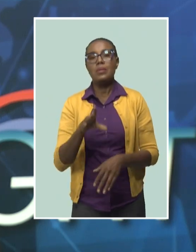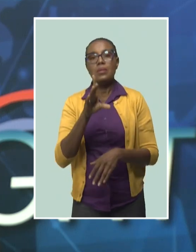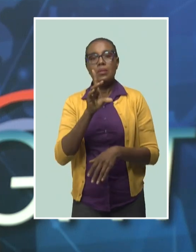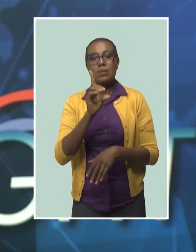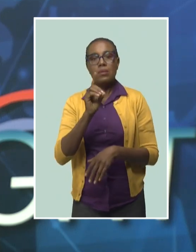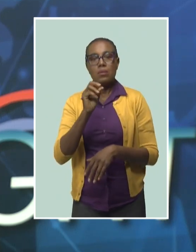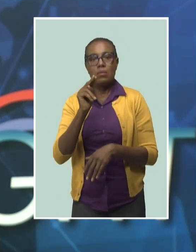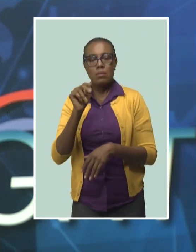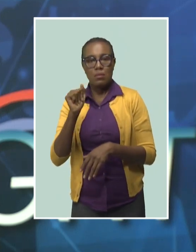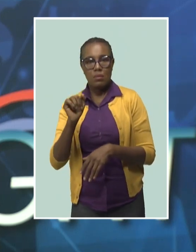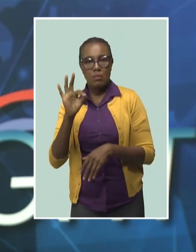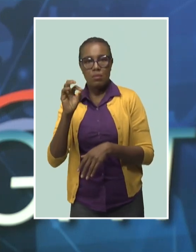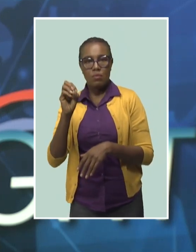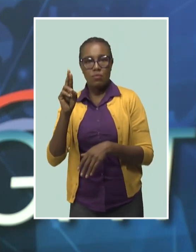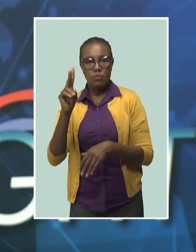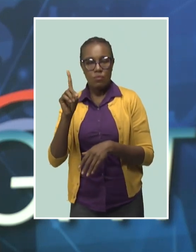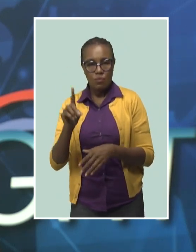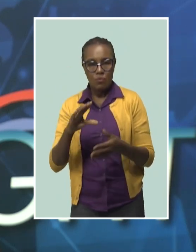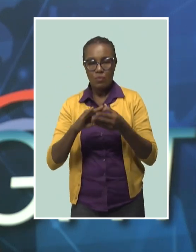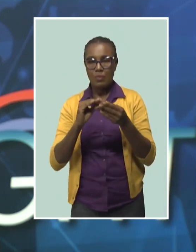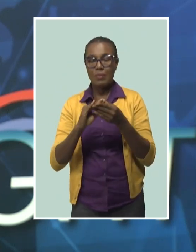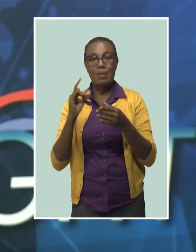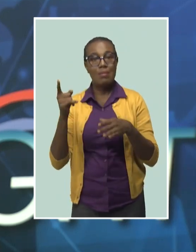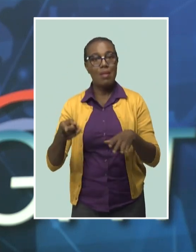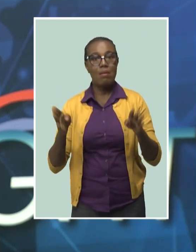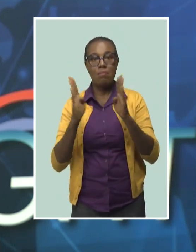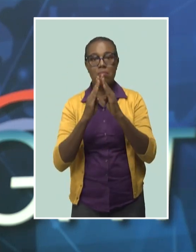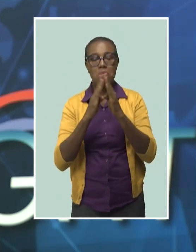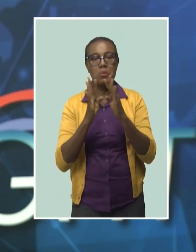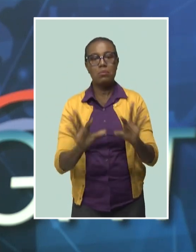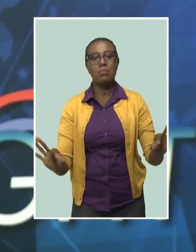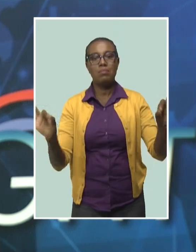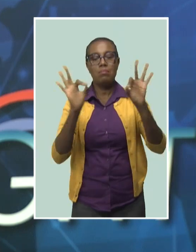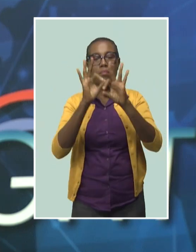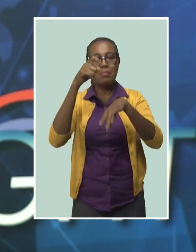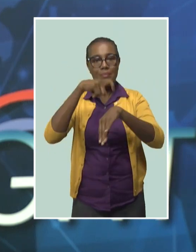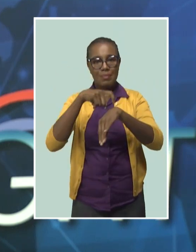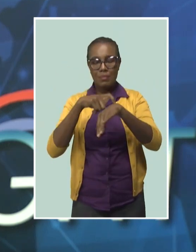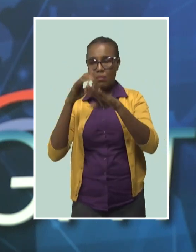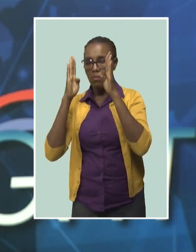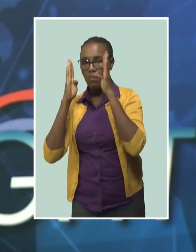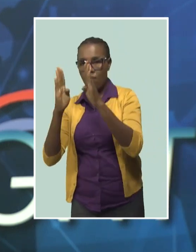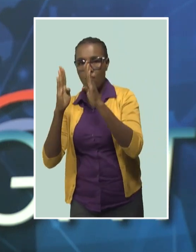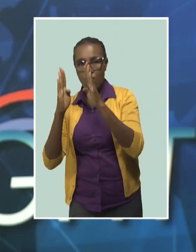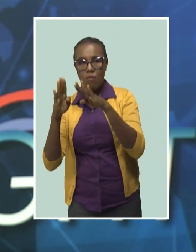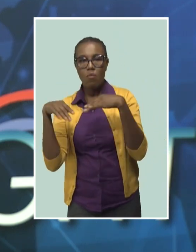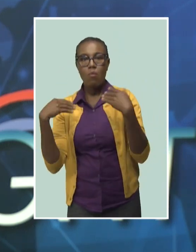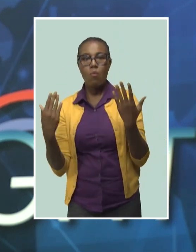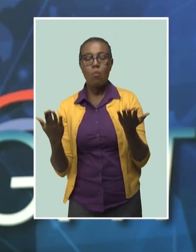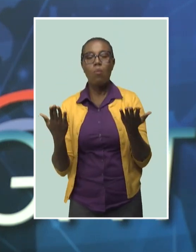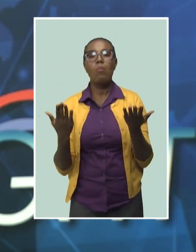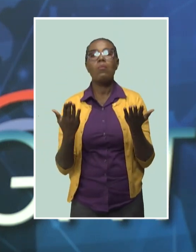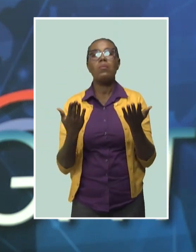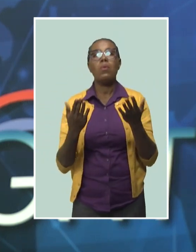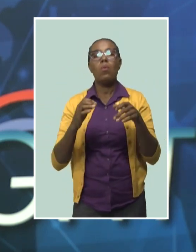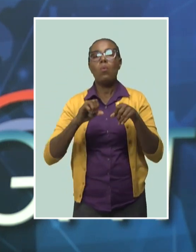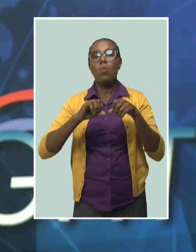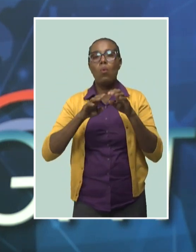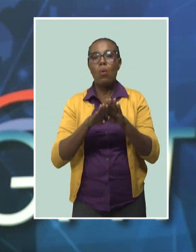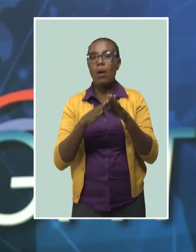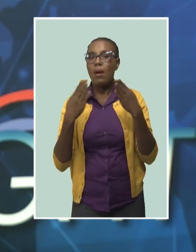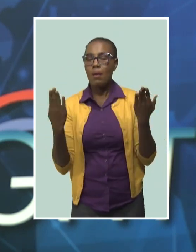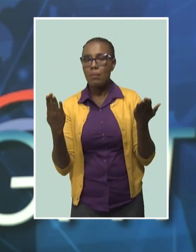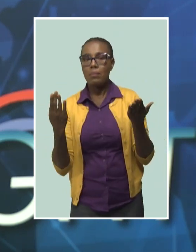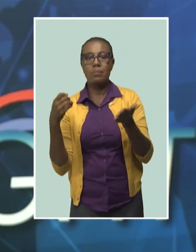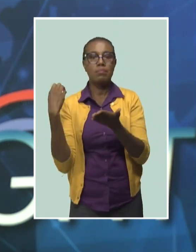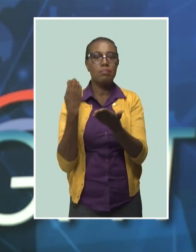noted the high-level meeting is coming at a critical time. She says it will pay particular attention to the issue of unlocking sustainable financing.